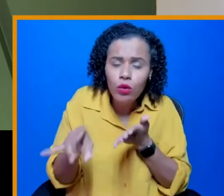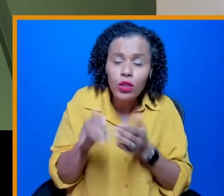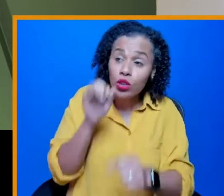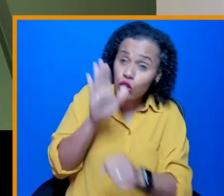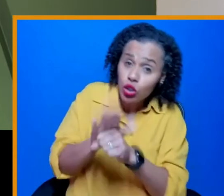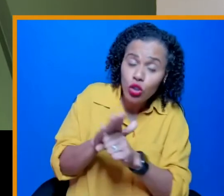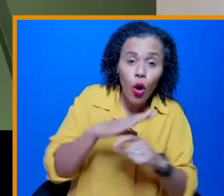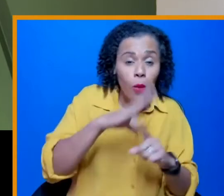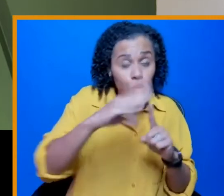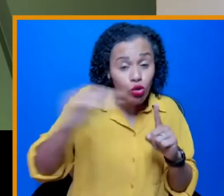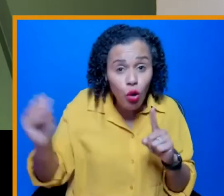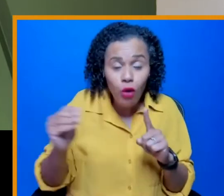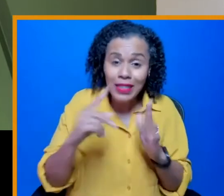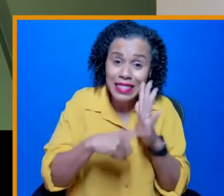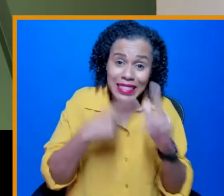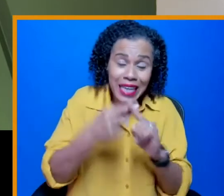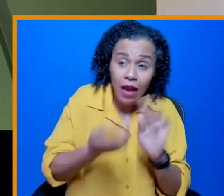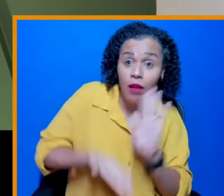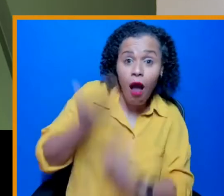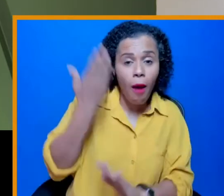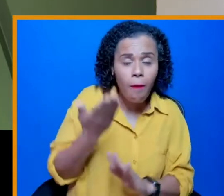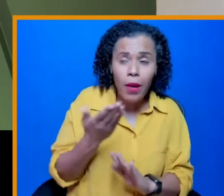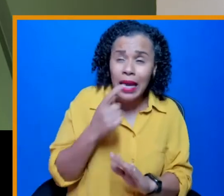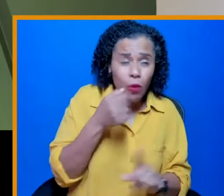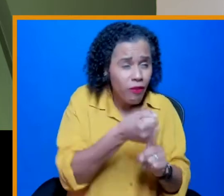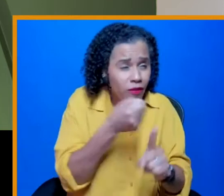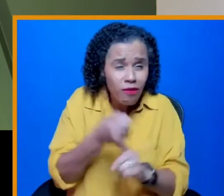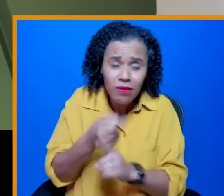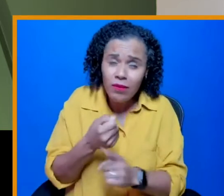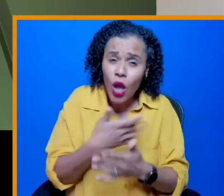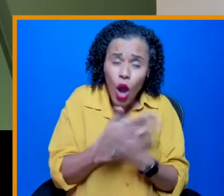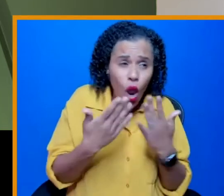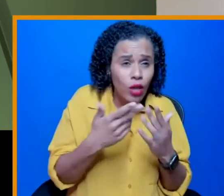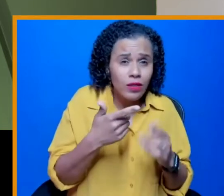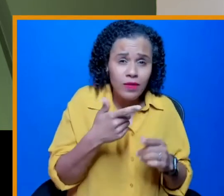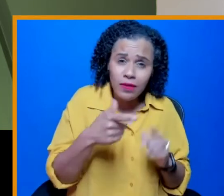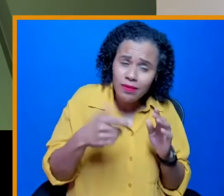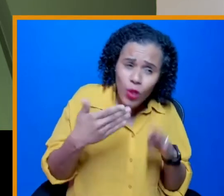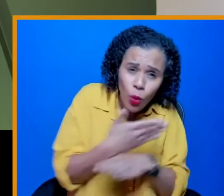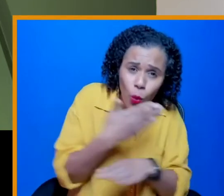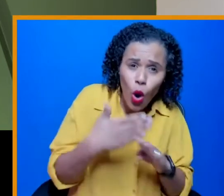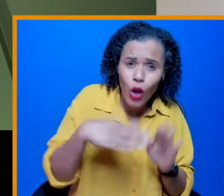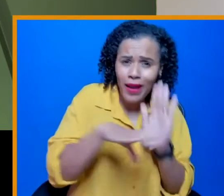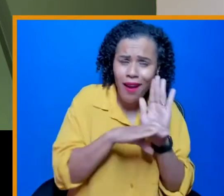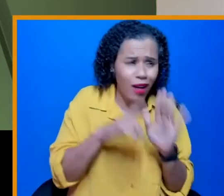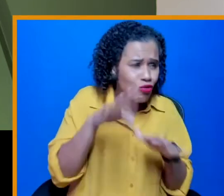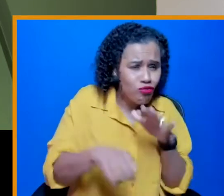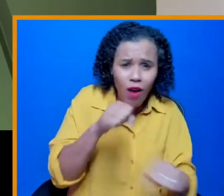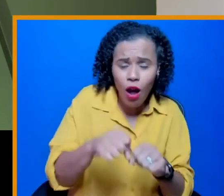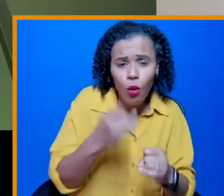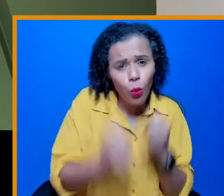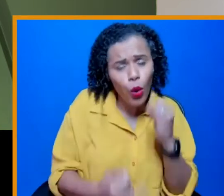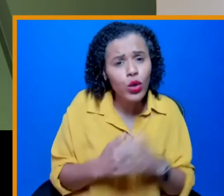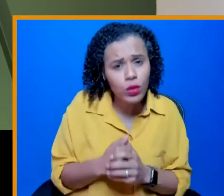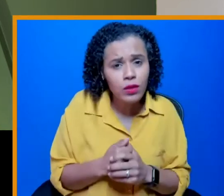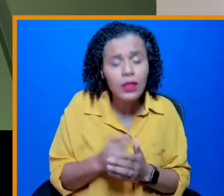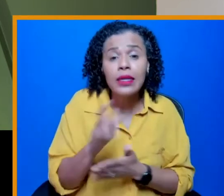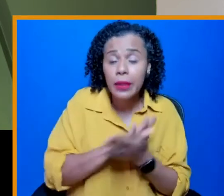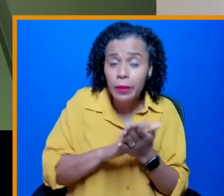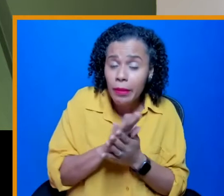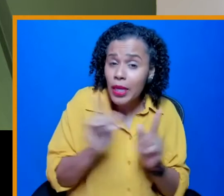on average earnings. The stealth tax, which will hit hardest those who are struggling the most and will actually mean a